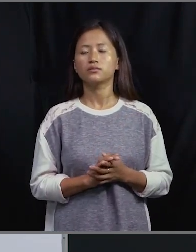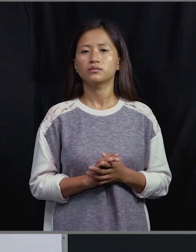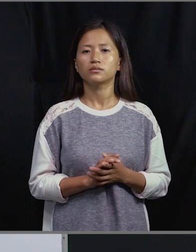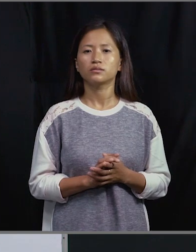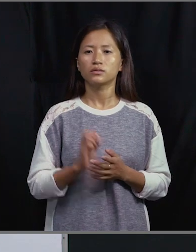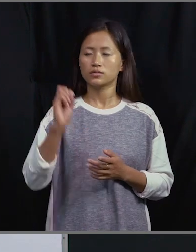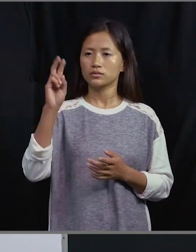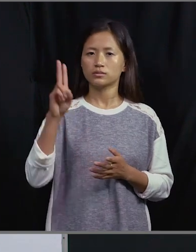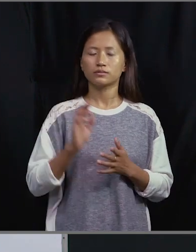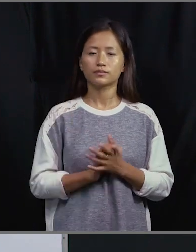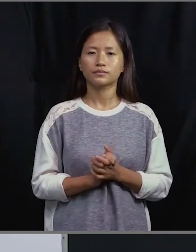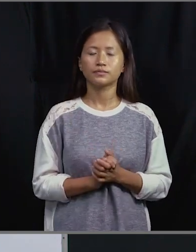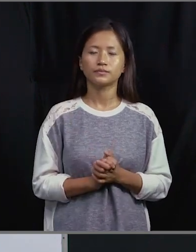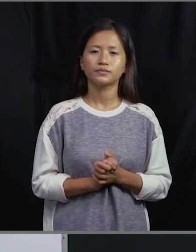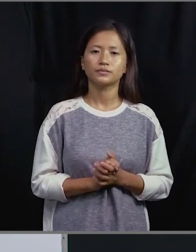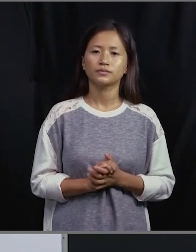2.